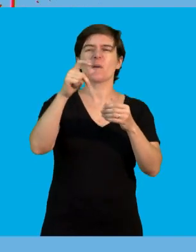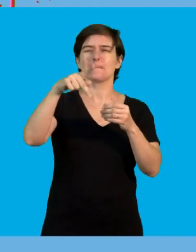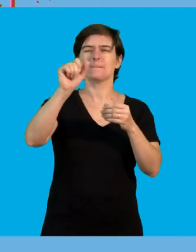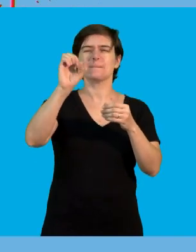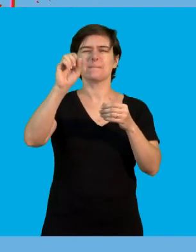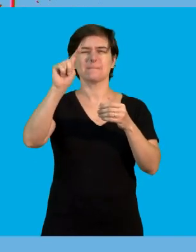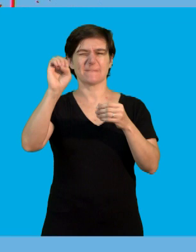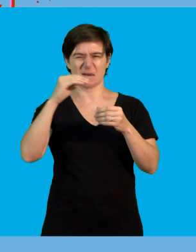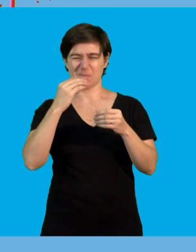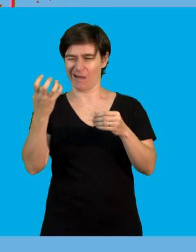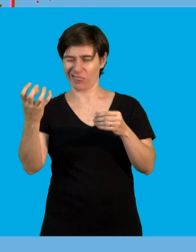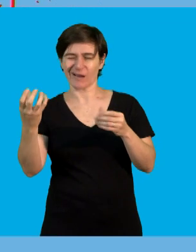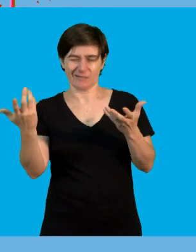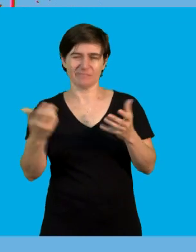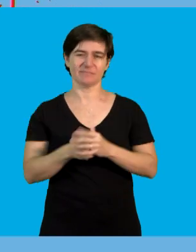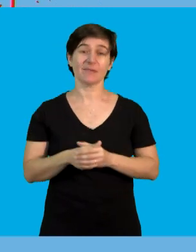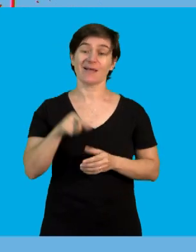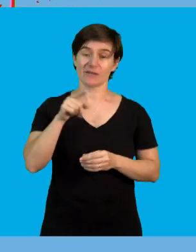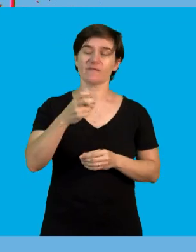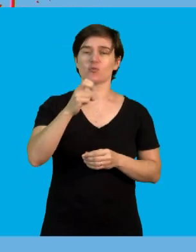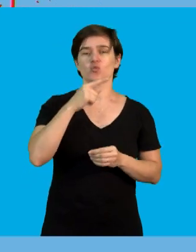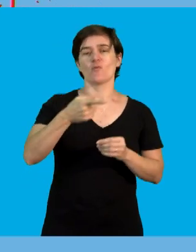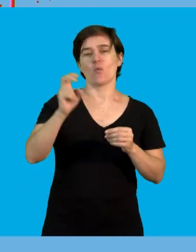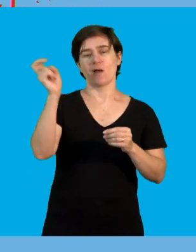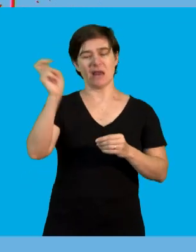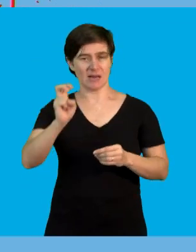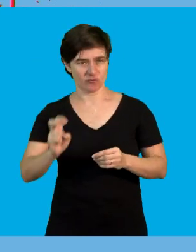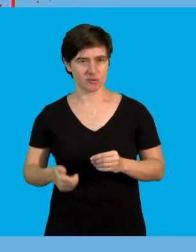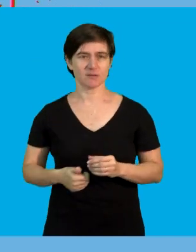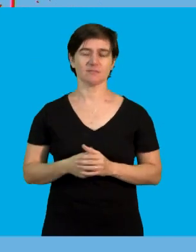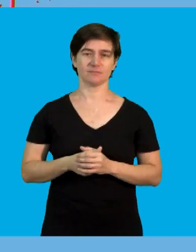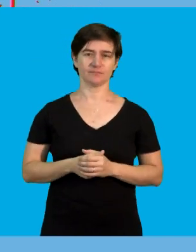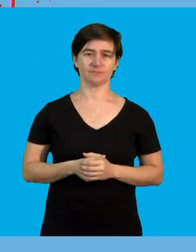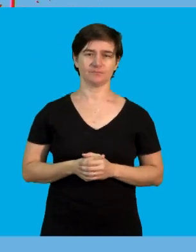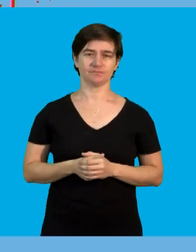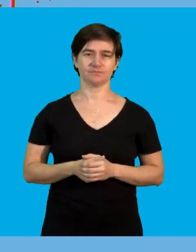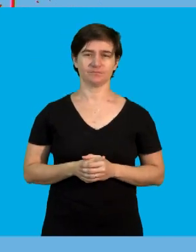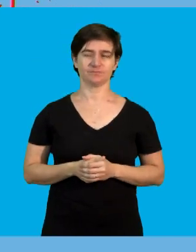in this case that is used to conduct electricity.